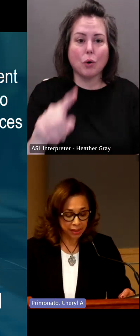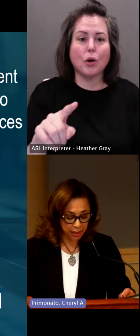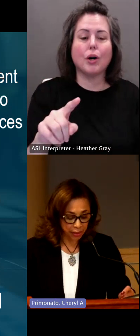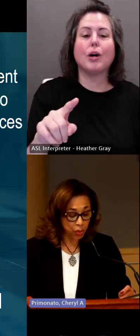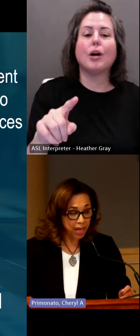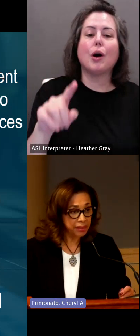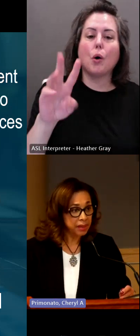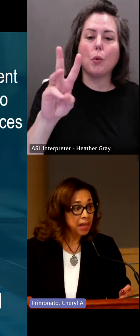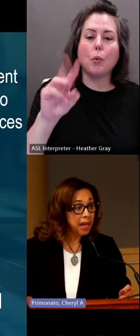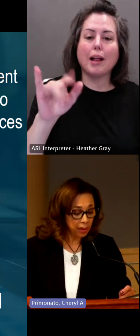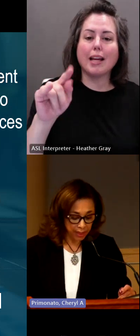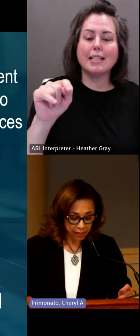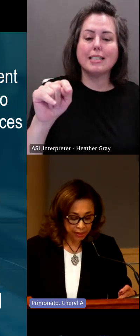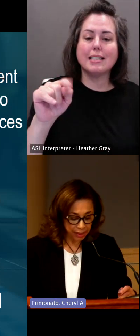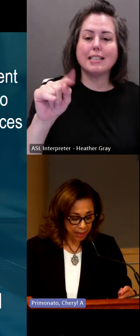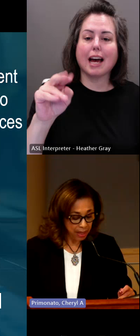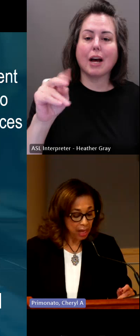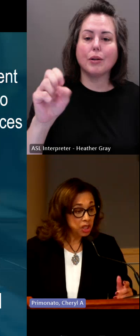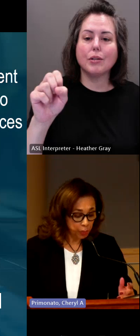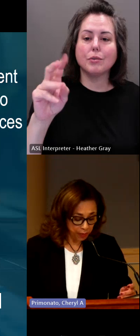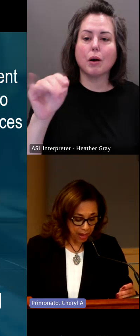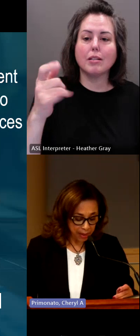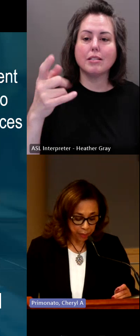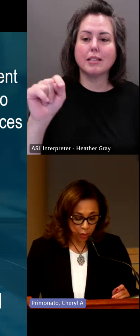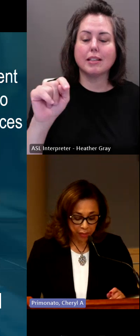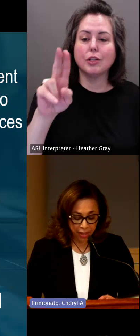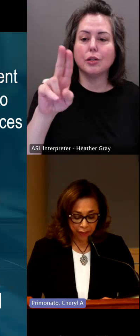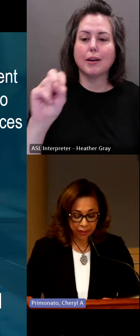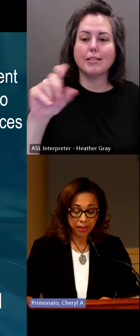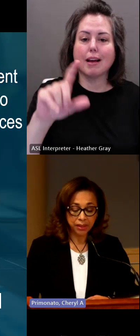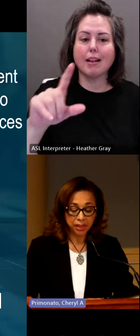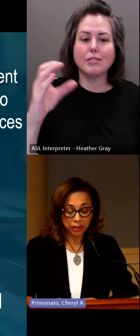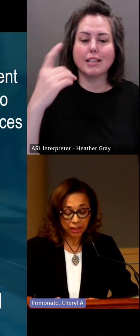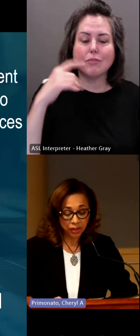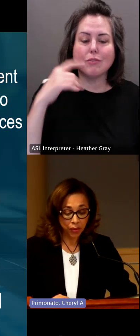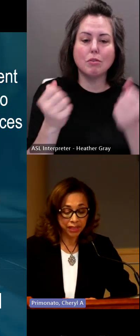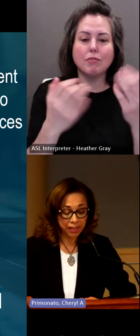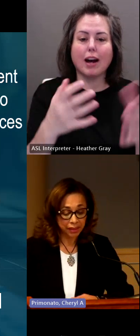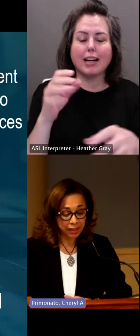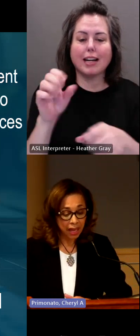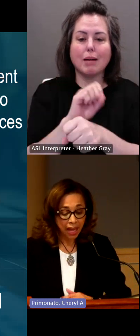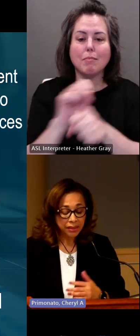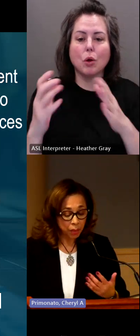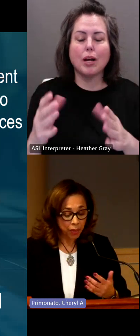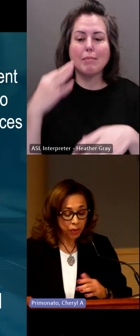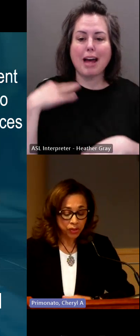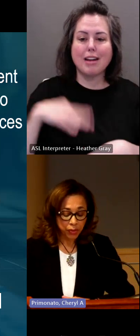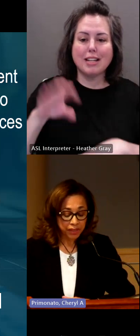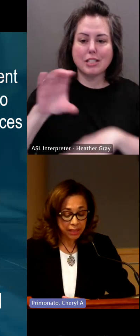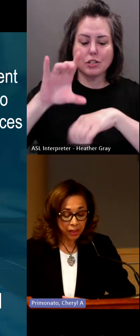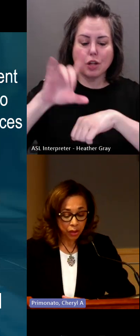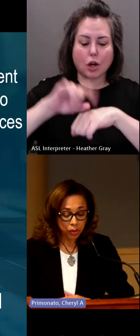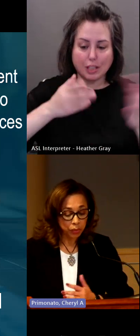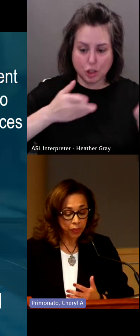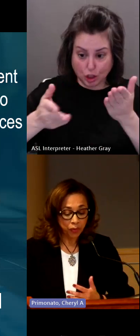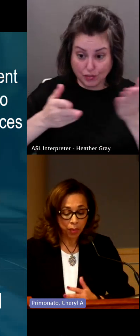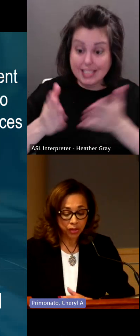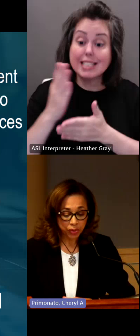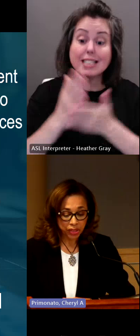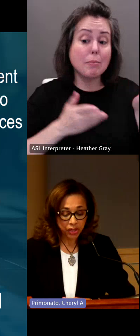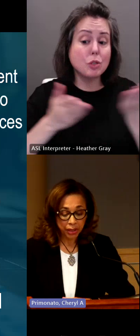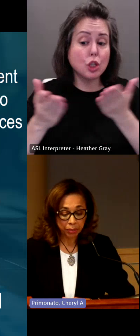Towers Watson US LLC to provide employee benefits consulting services. Some of those services